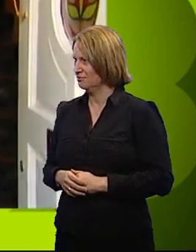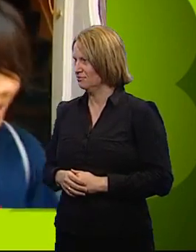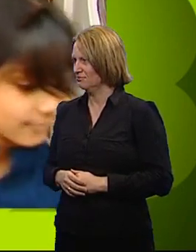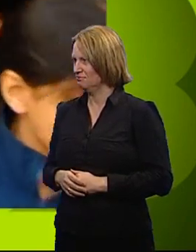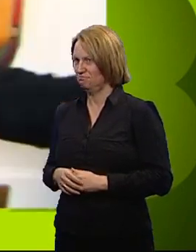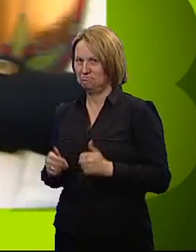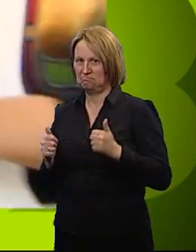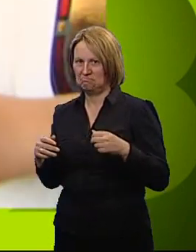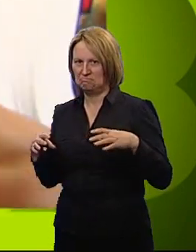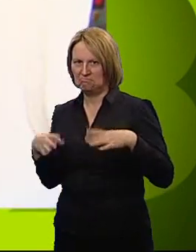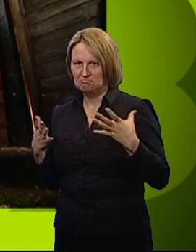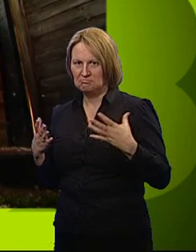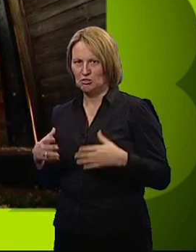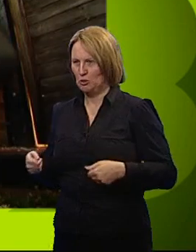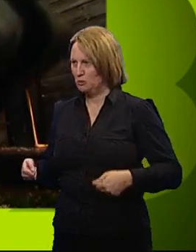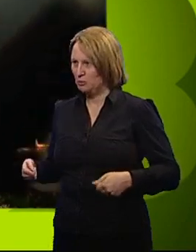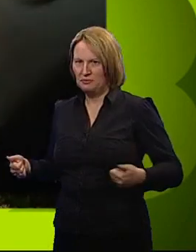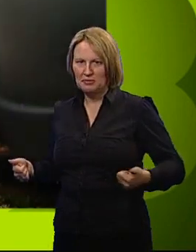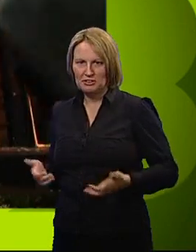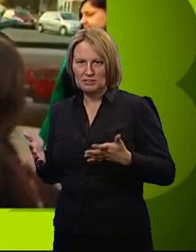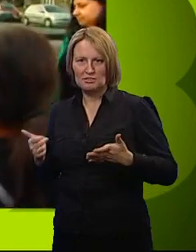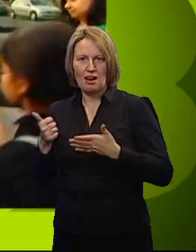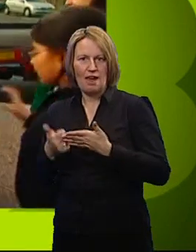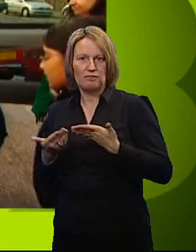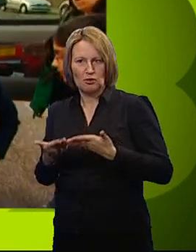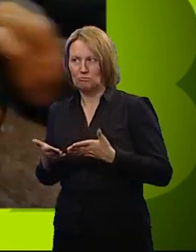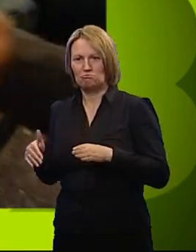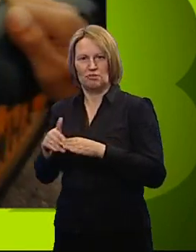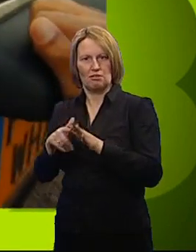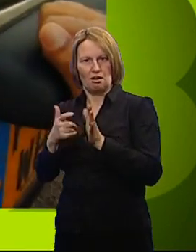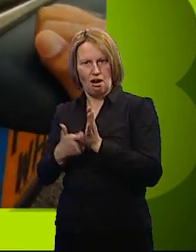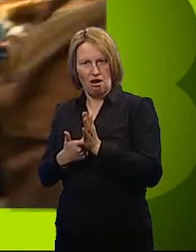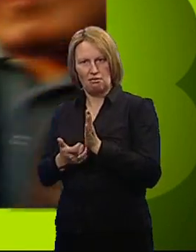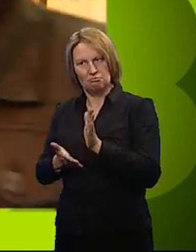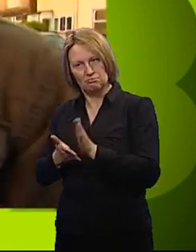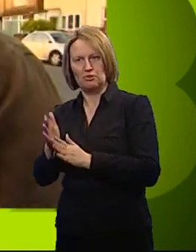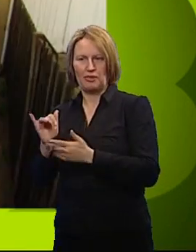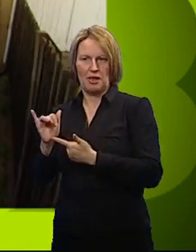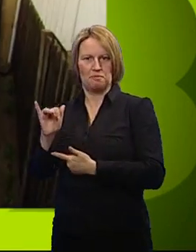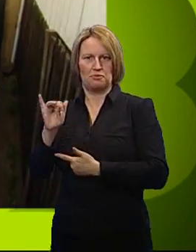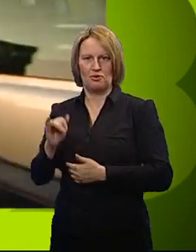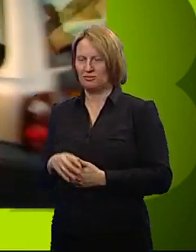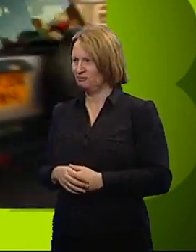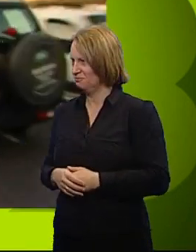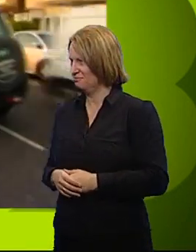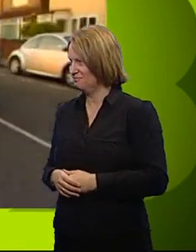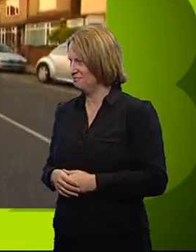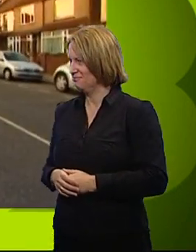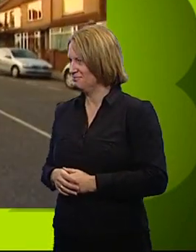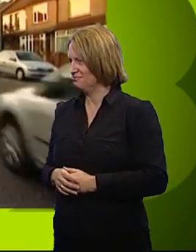Good job, ladies. So with suitcases packed, there's nothing left to do but get in the car and head off to the